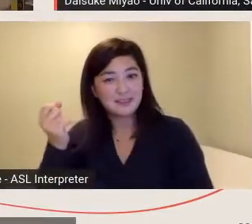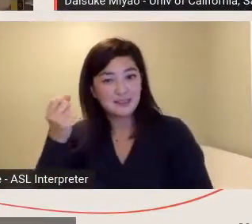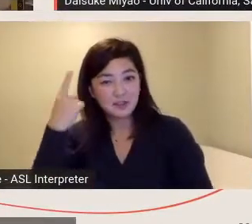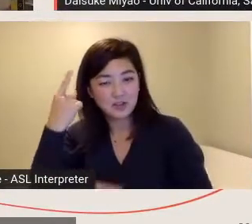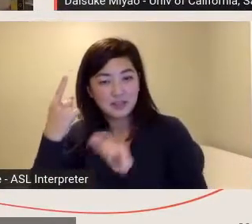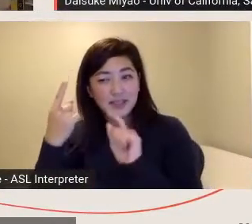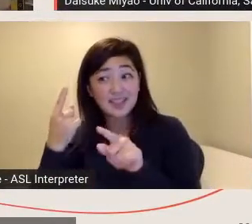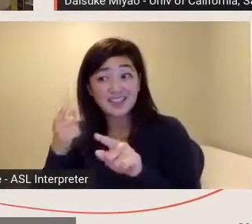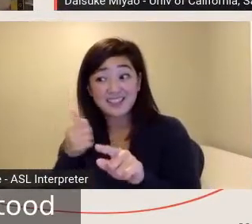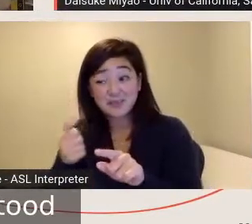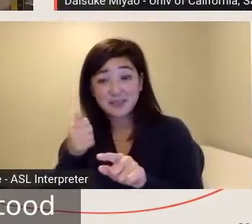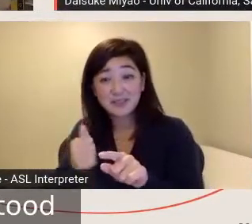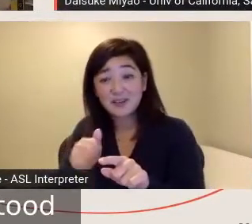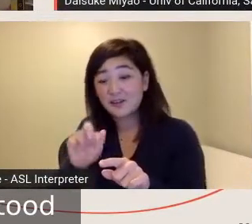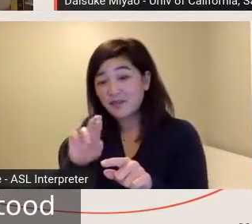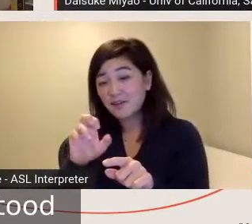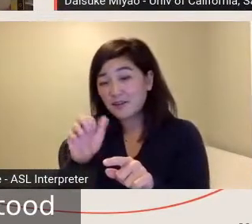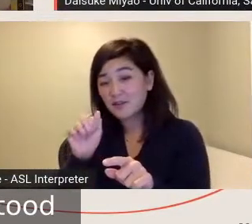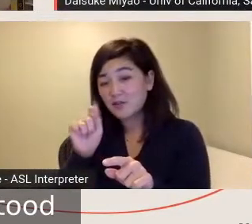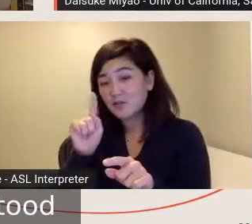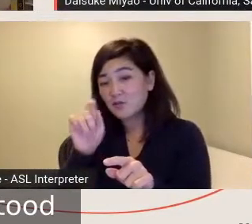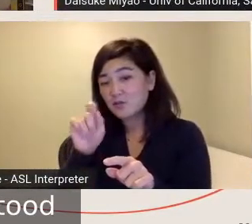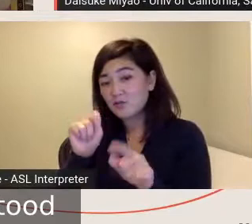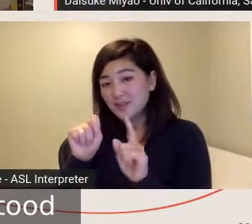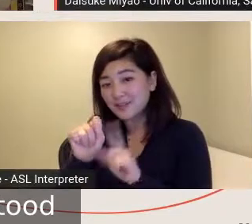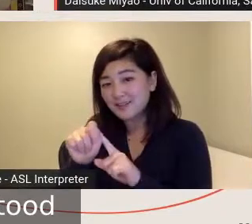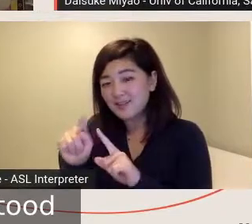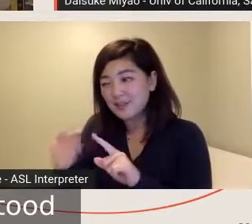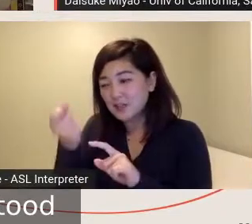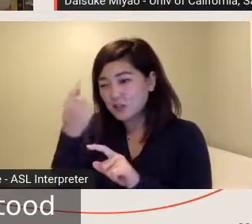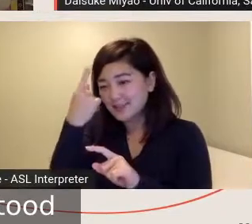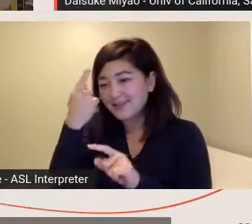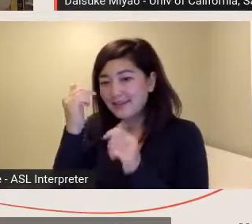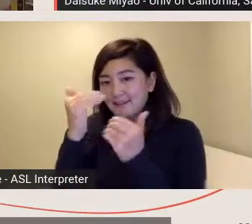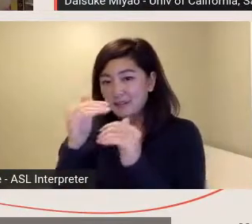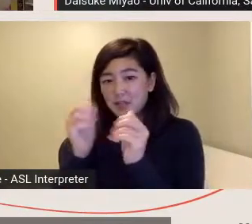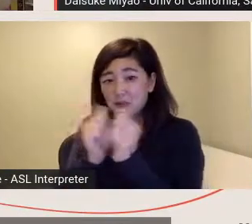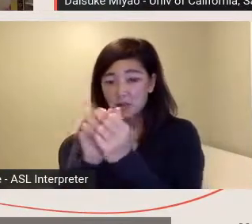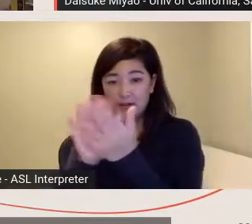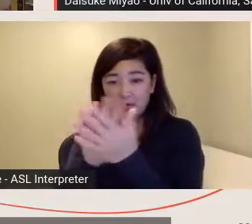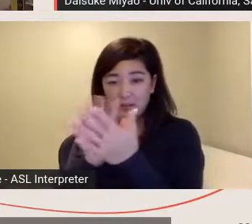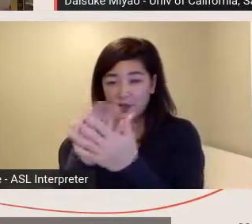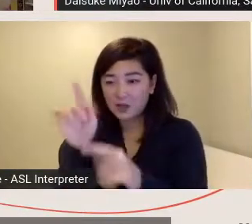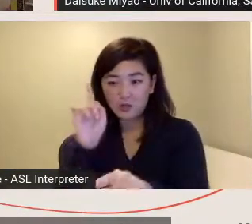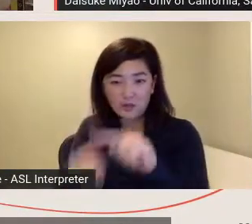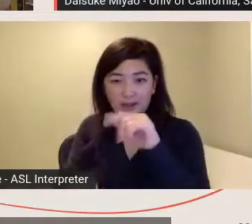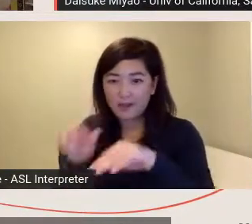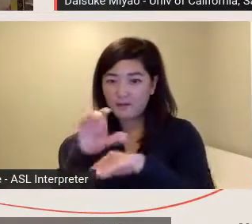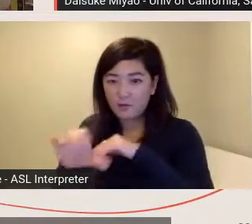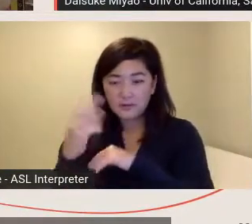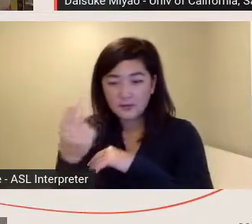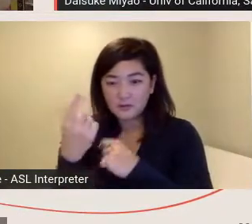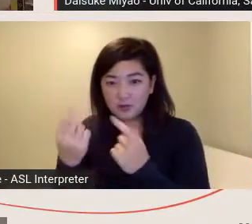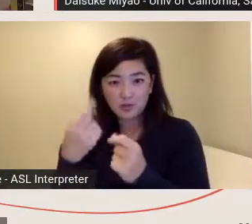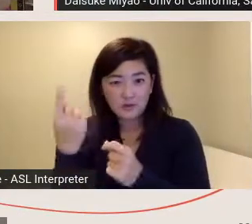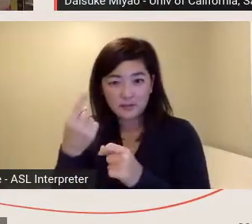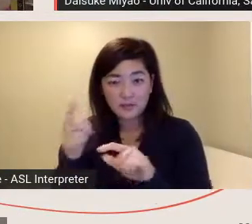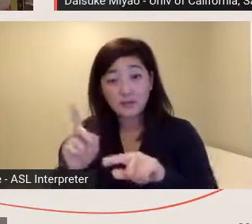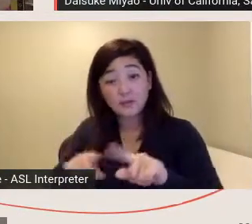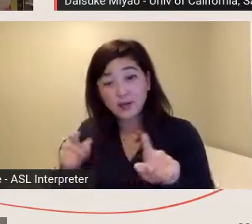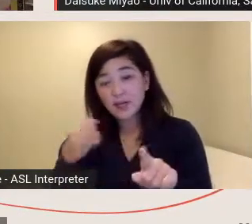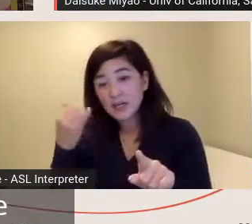was a realist in the sense that I think he understood that the limitation of cinema, you can't force someone to do something, but if